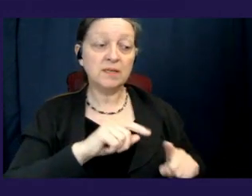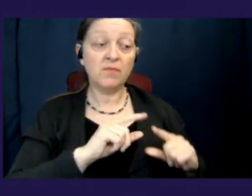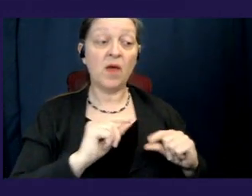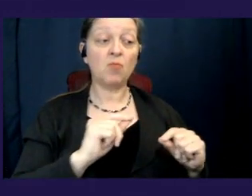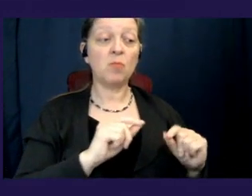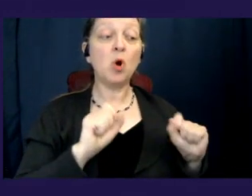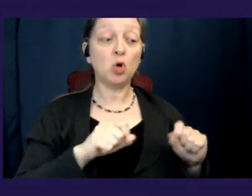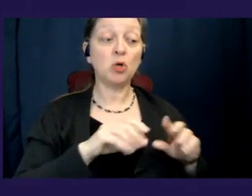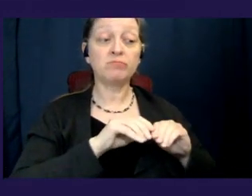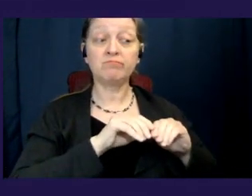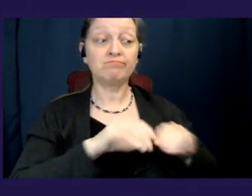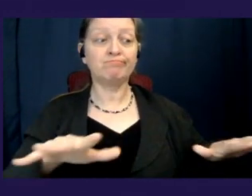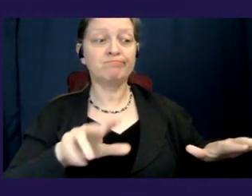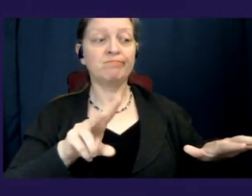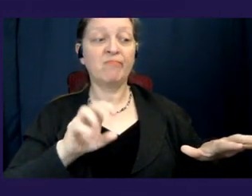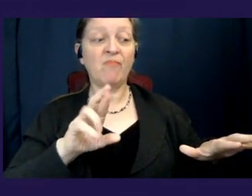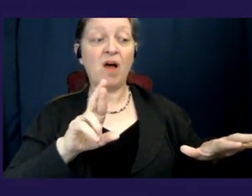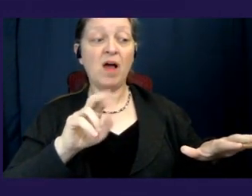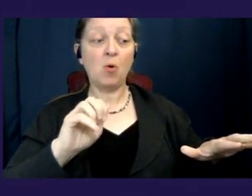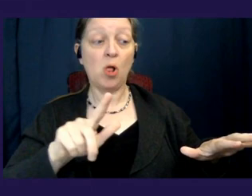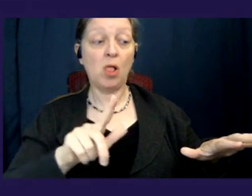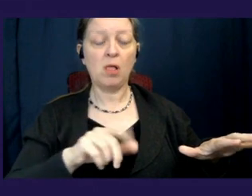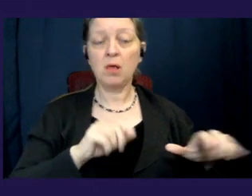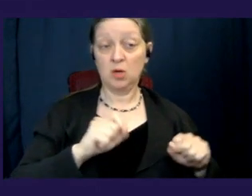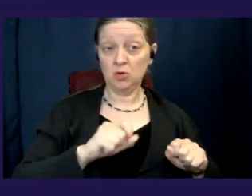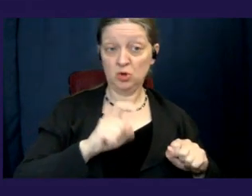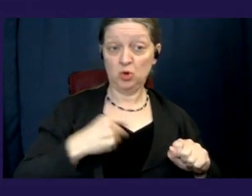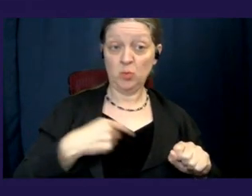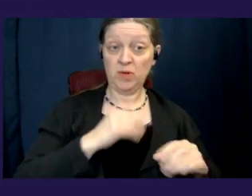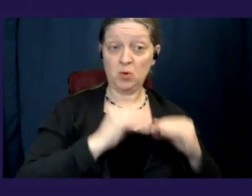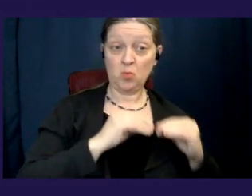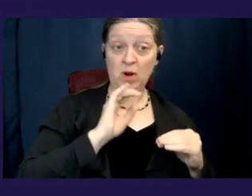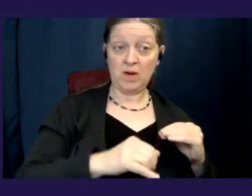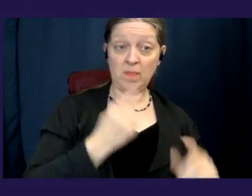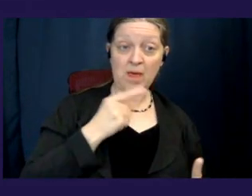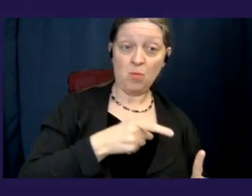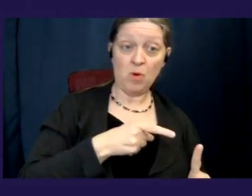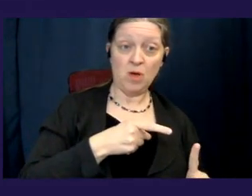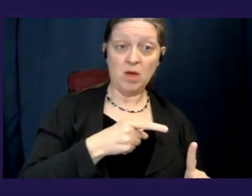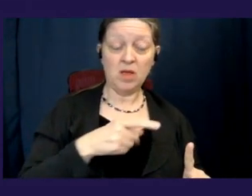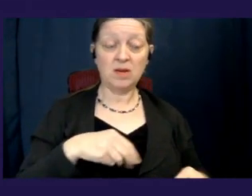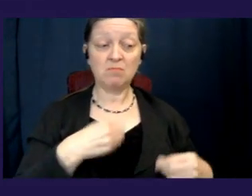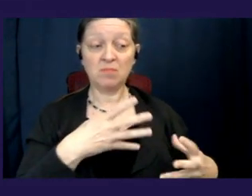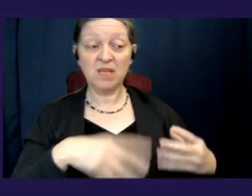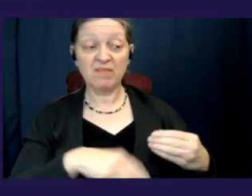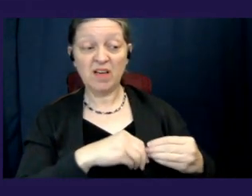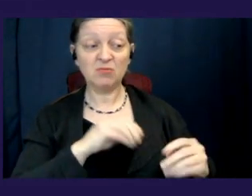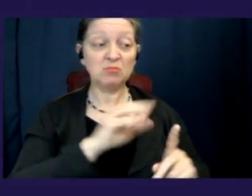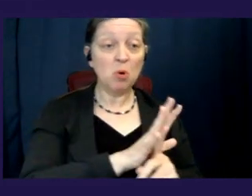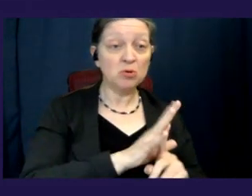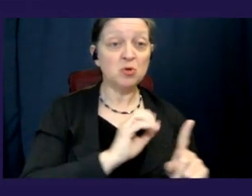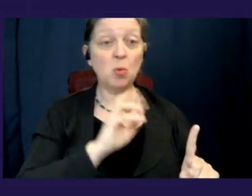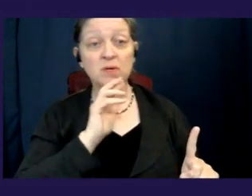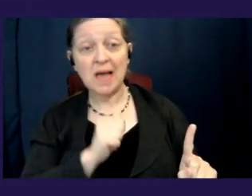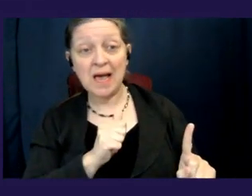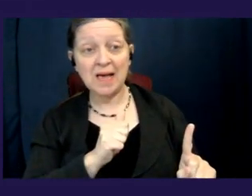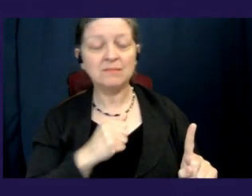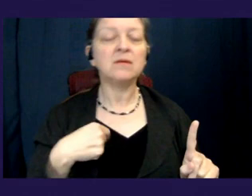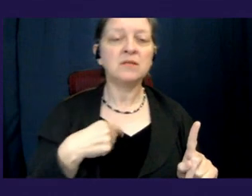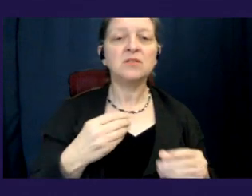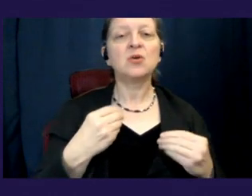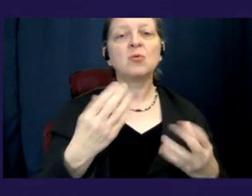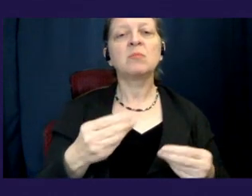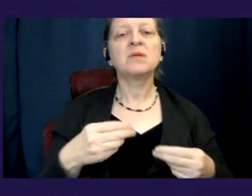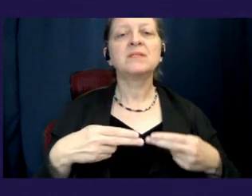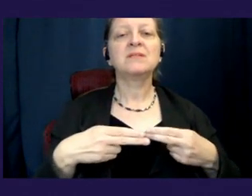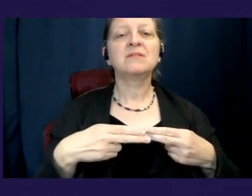we should correct it or not. We have this huge, we want to correct it and give extra exposure or not. So we presented this framework. Next slide.